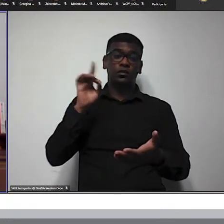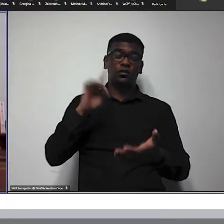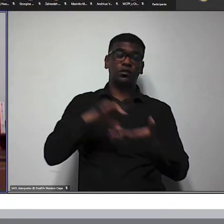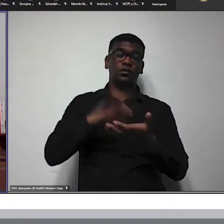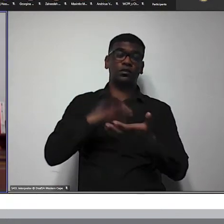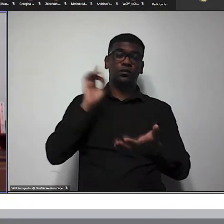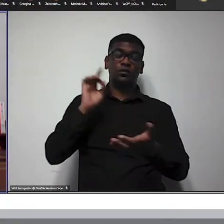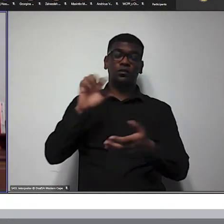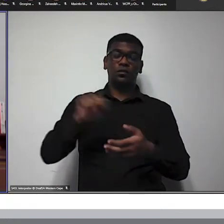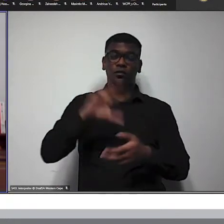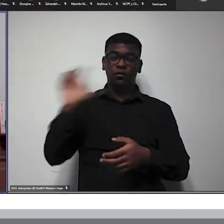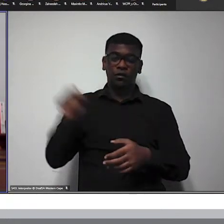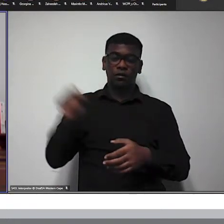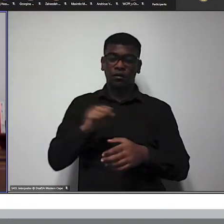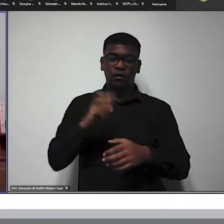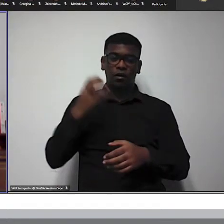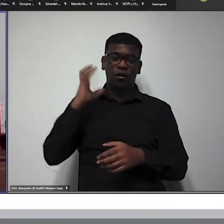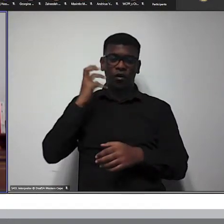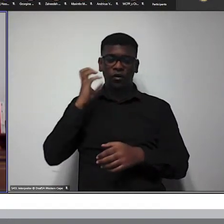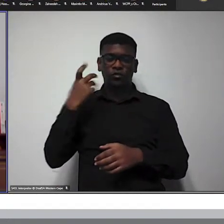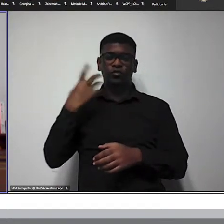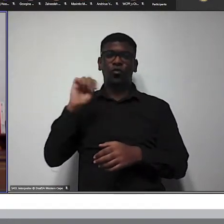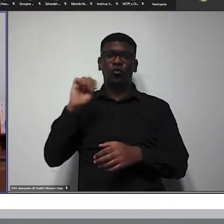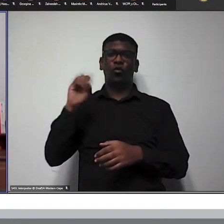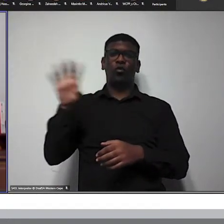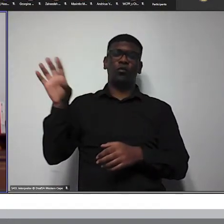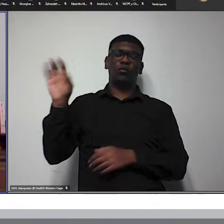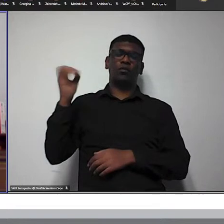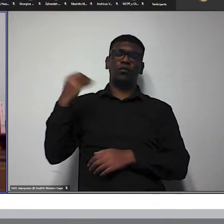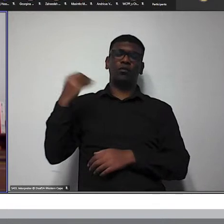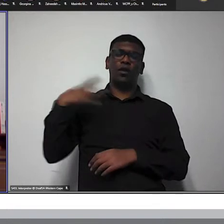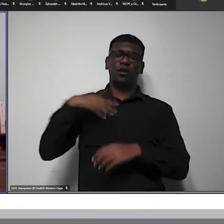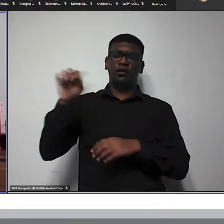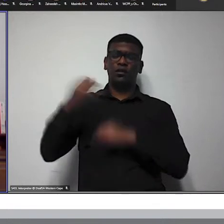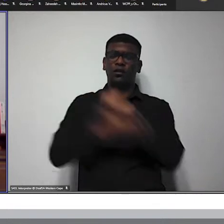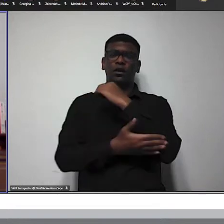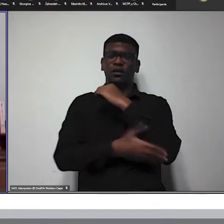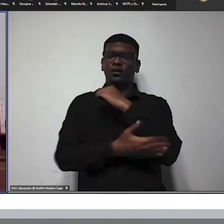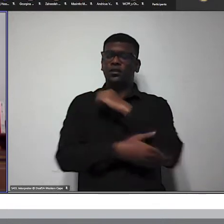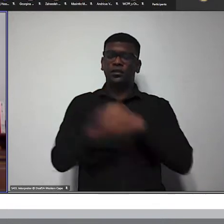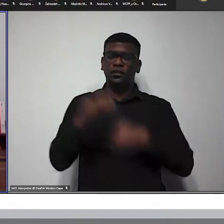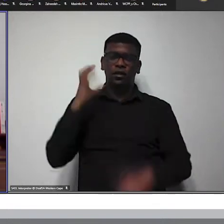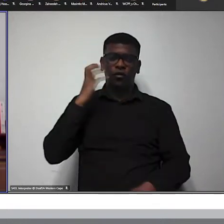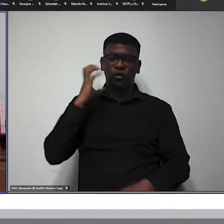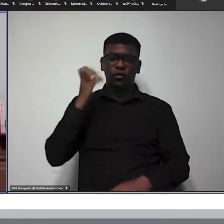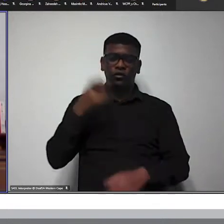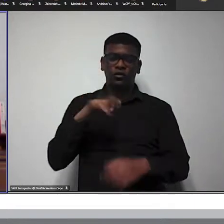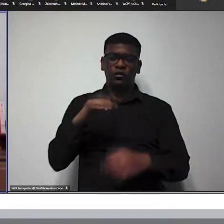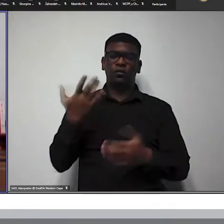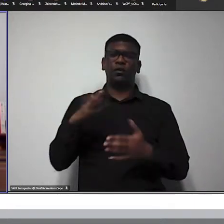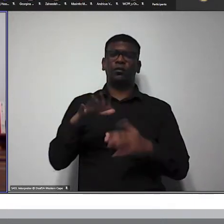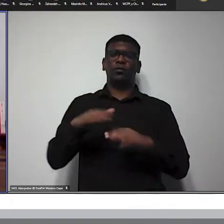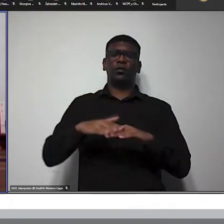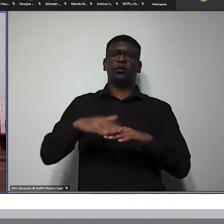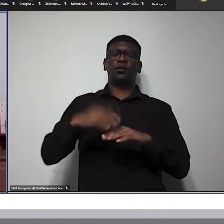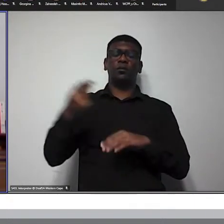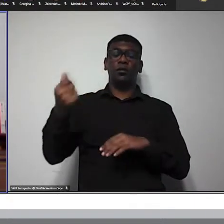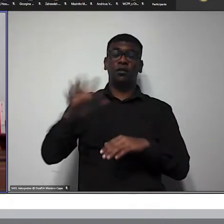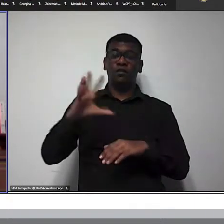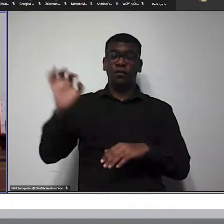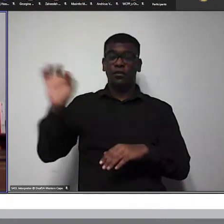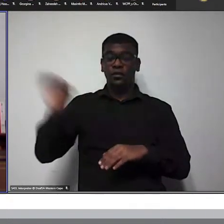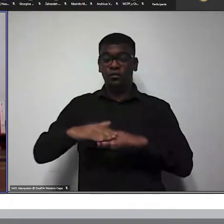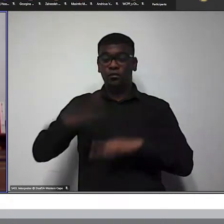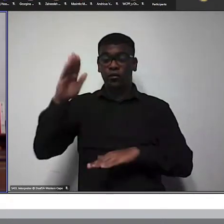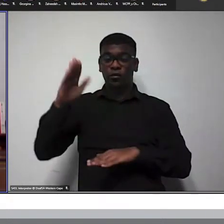or Chinese orange, you might be less inclined to just suddenly pay 50% more. So I imagine the price